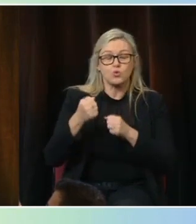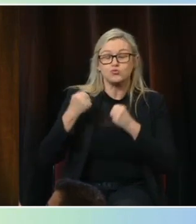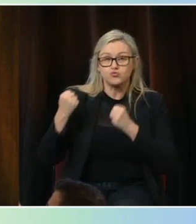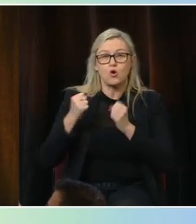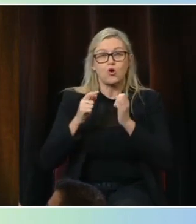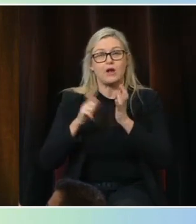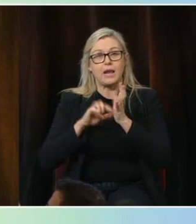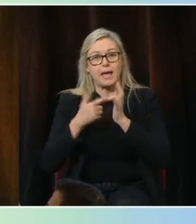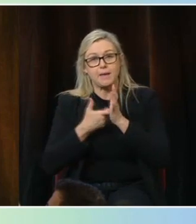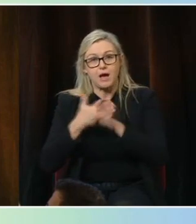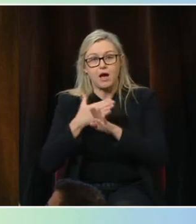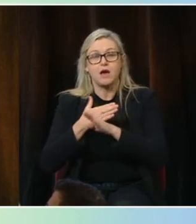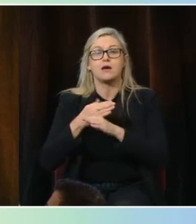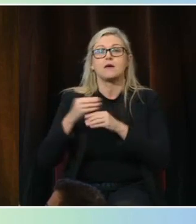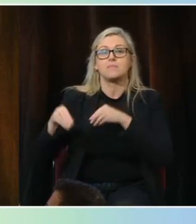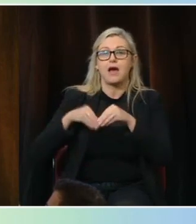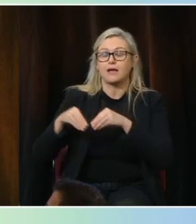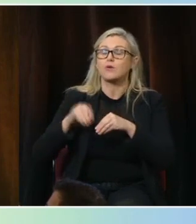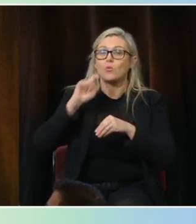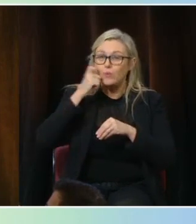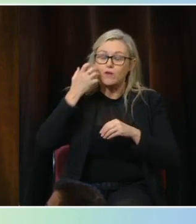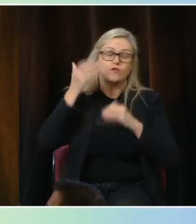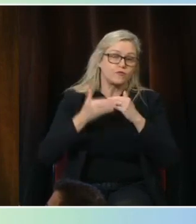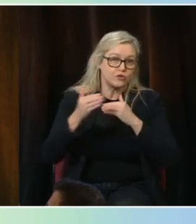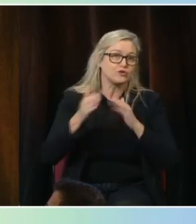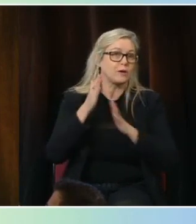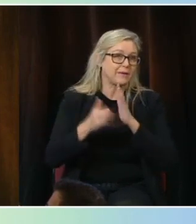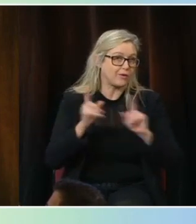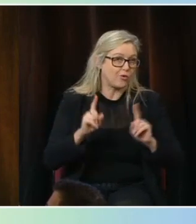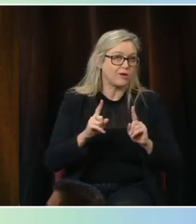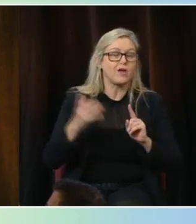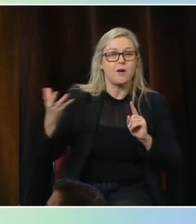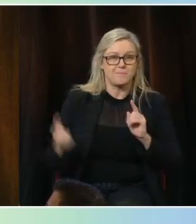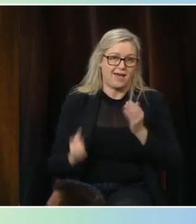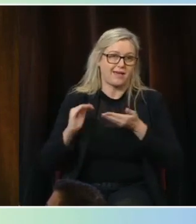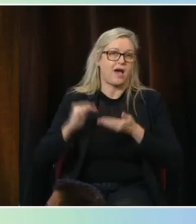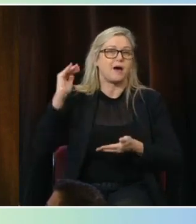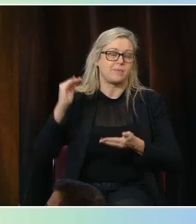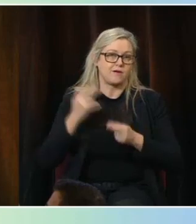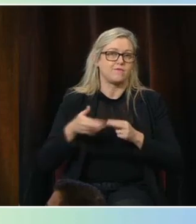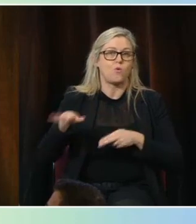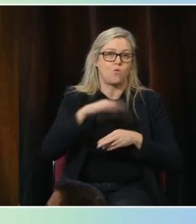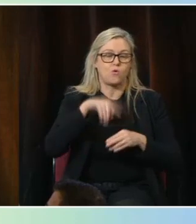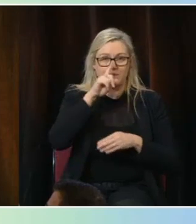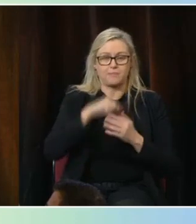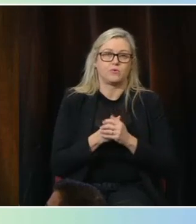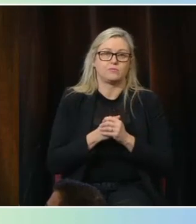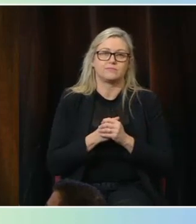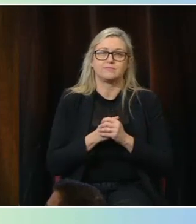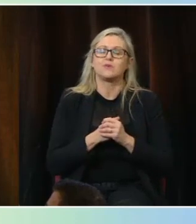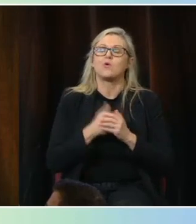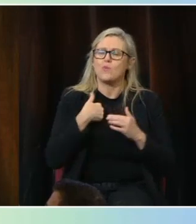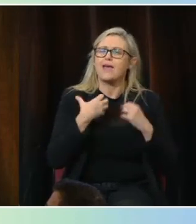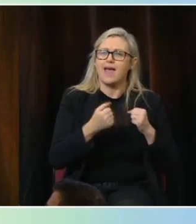over time translate to higher pay for all workers there are of course other things that affect the rate of wages growth and we're going to be